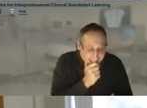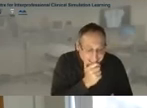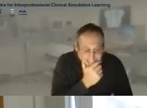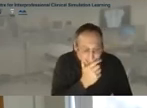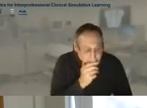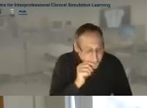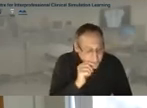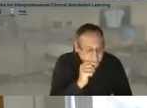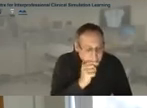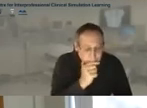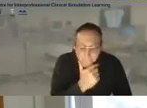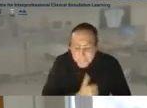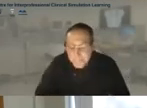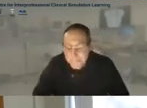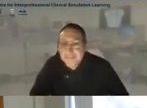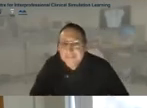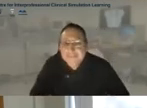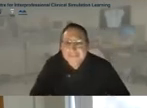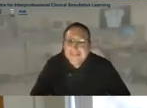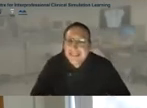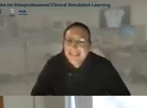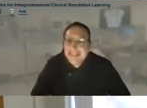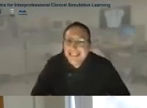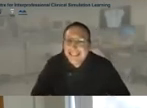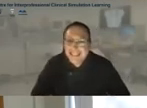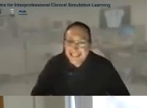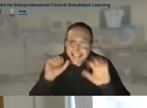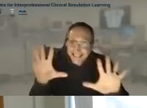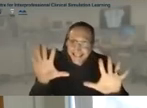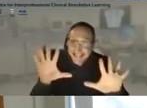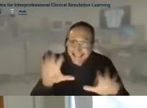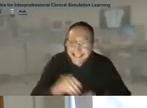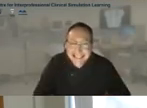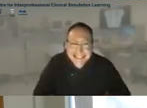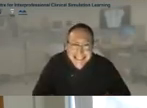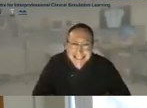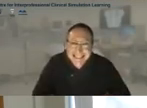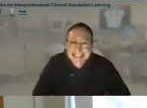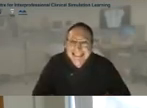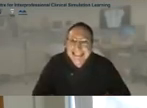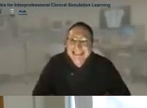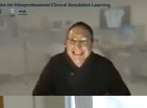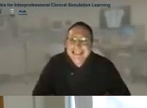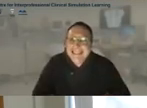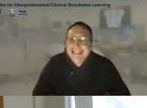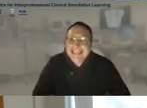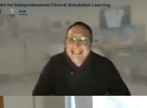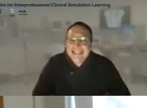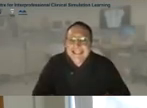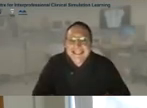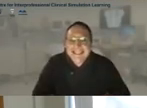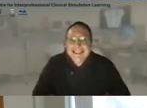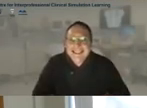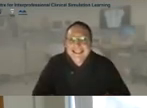So this document legend shows 10, and Sarah mentioned when we say supportive documents, we really do mean it. 10 documents